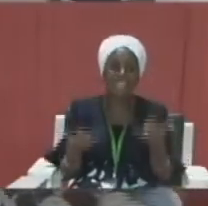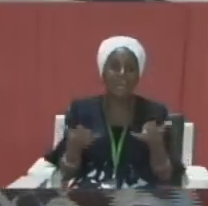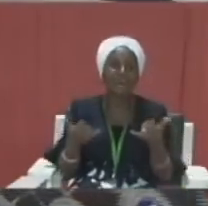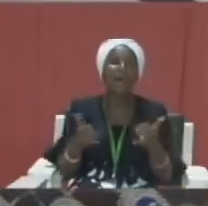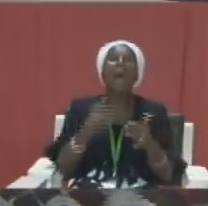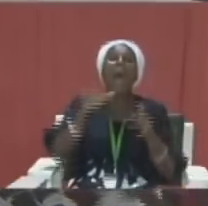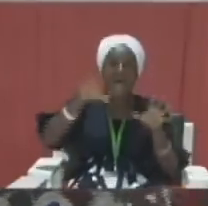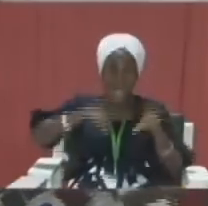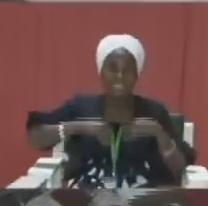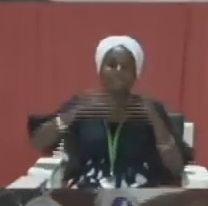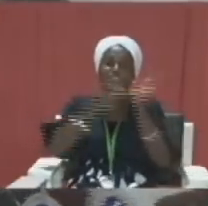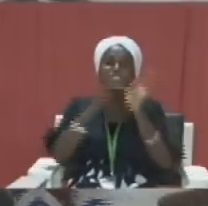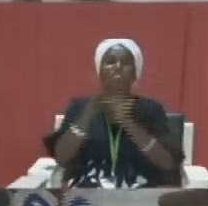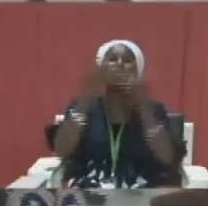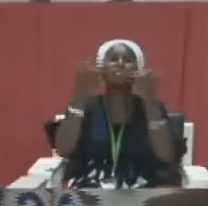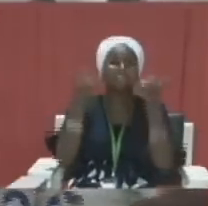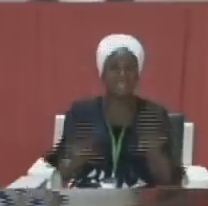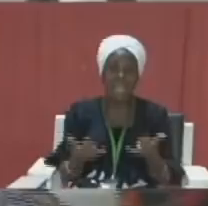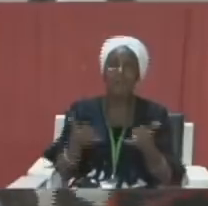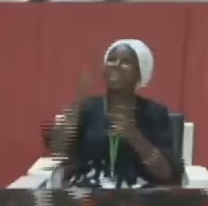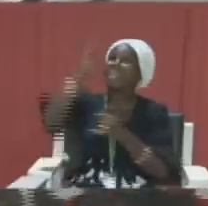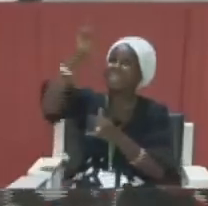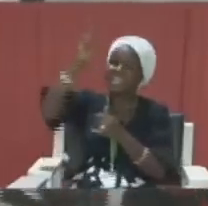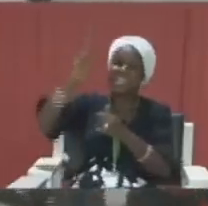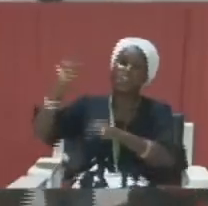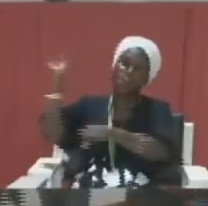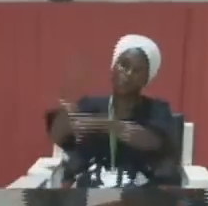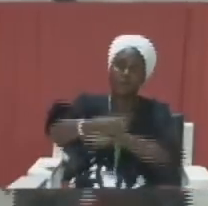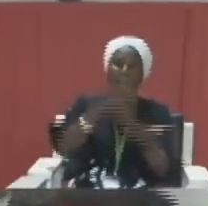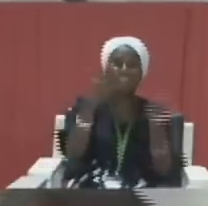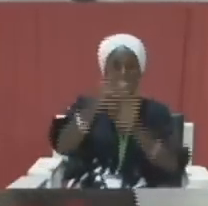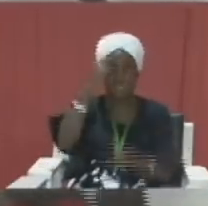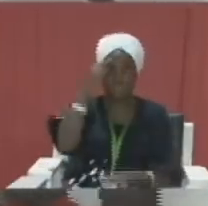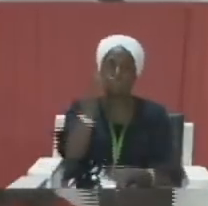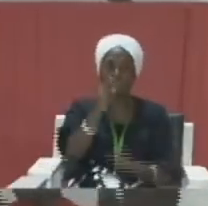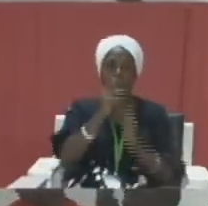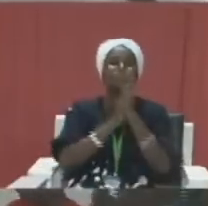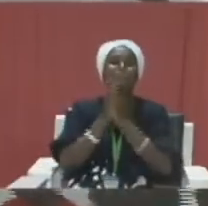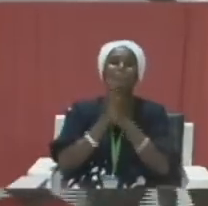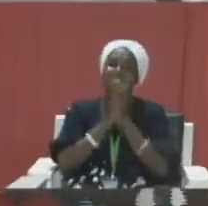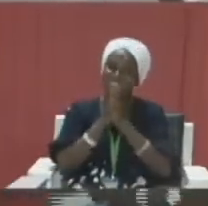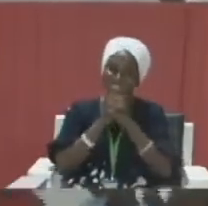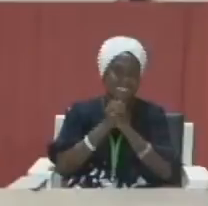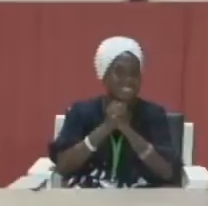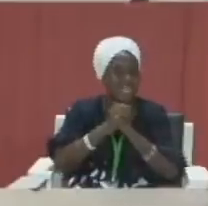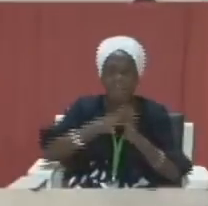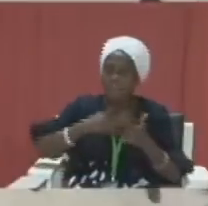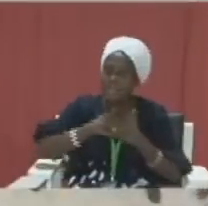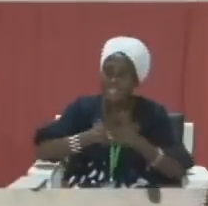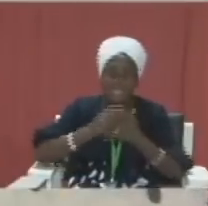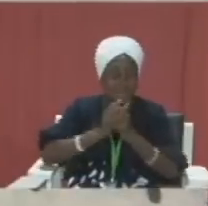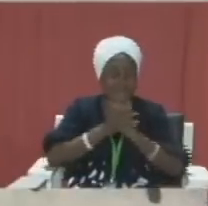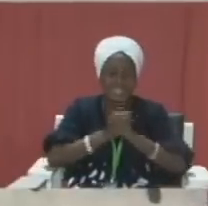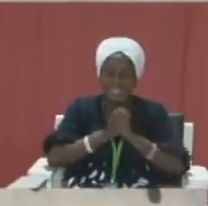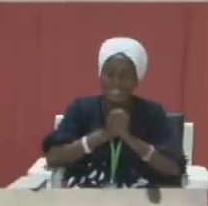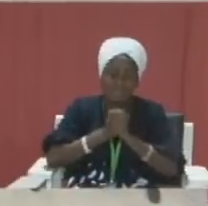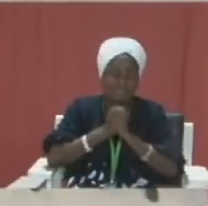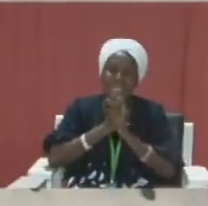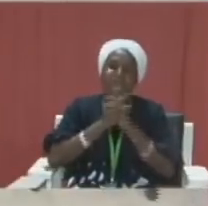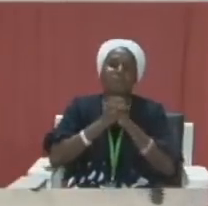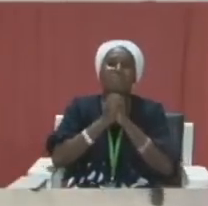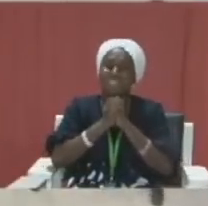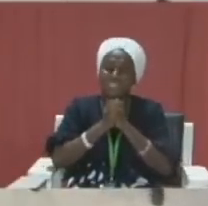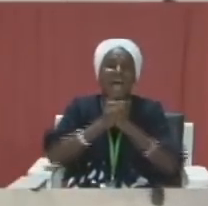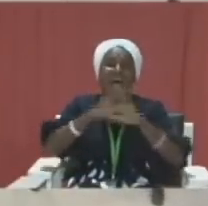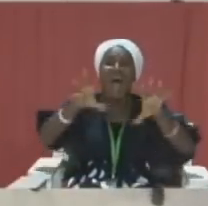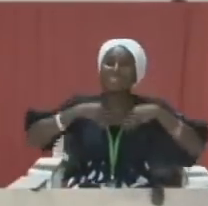The only one that conquered death. Three, please keep coming. Keep coming. I know you are coming from